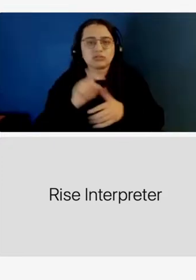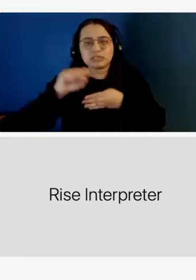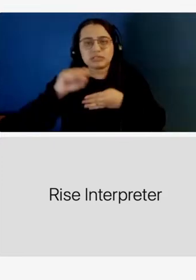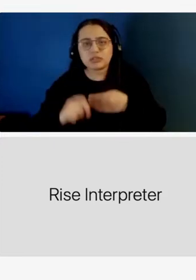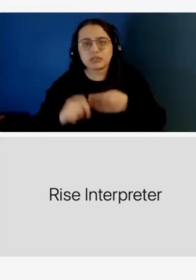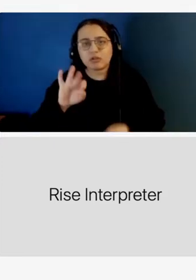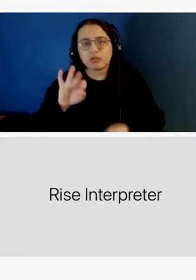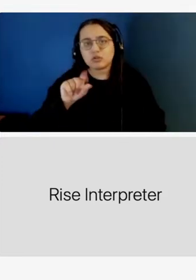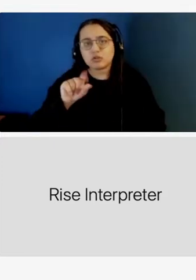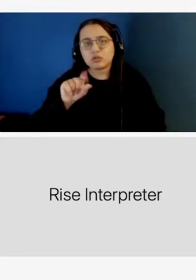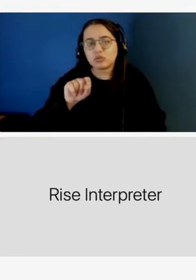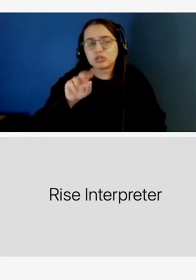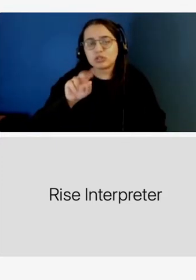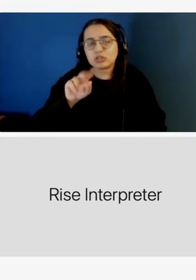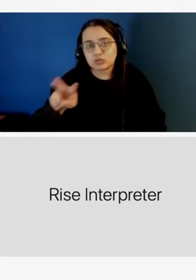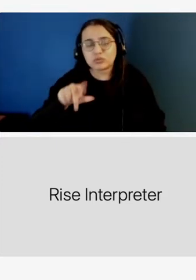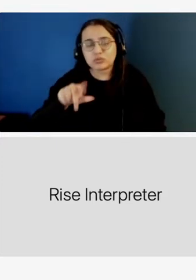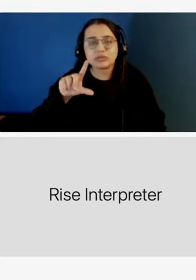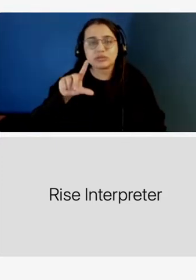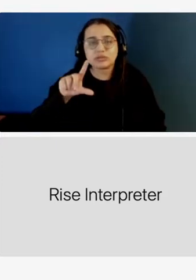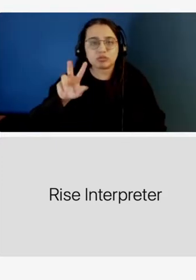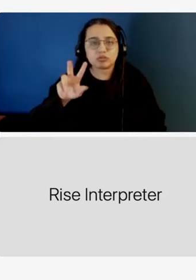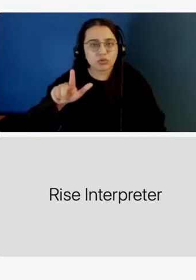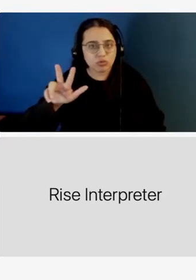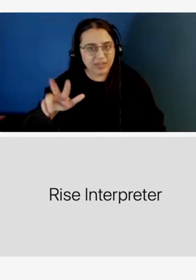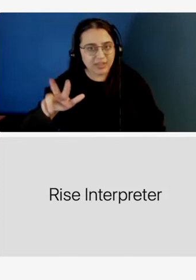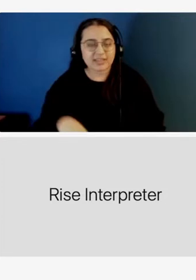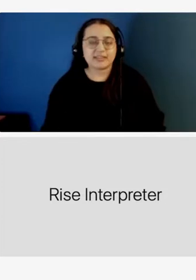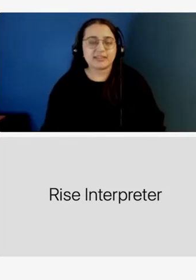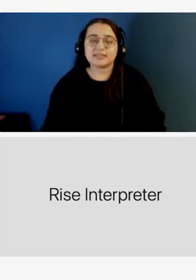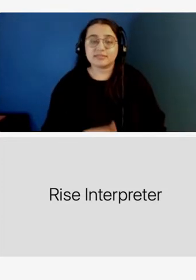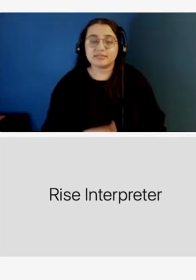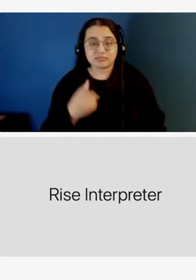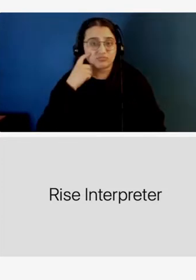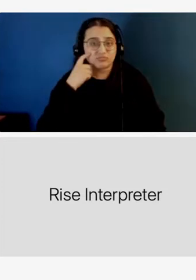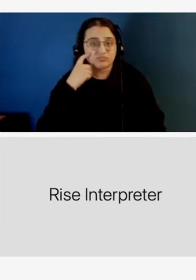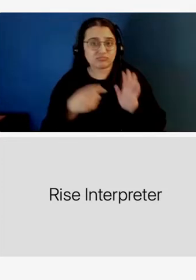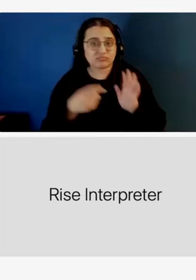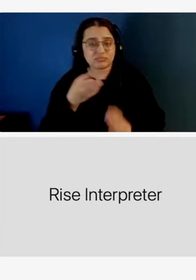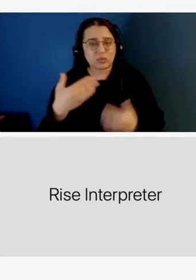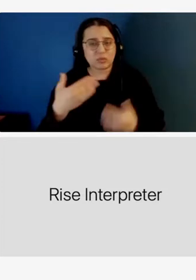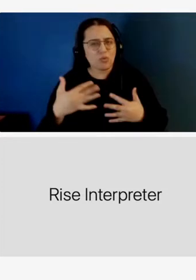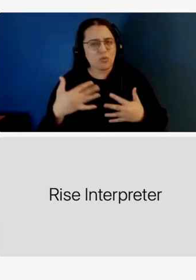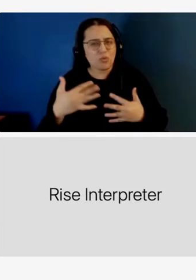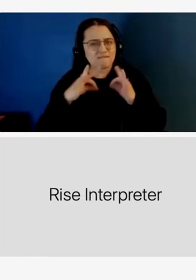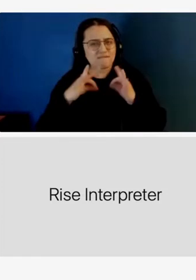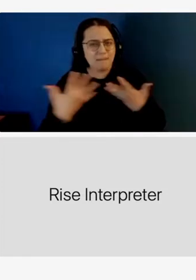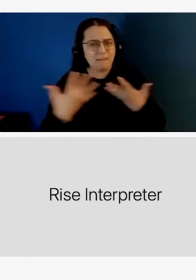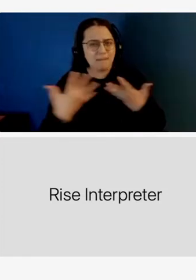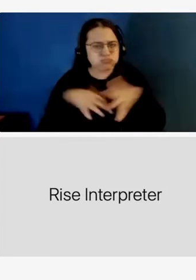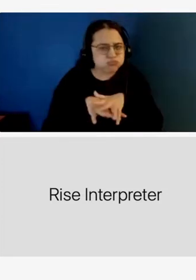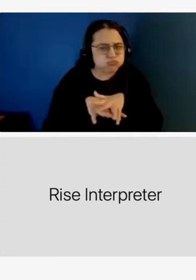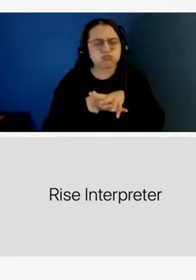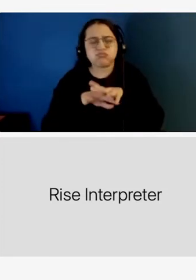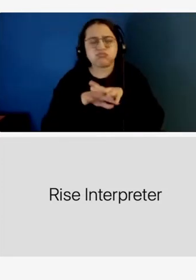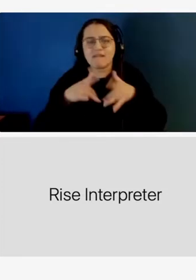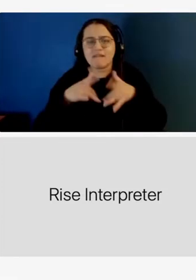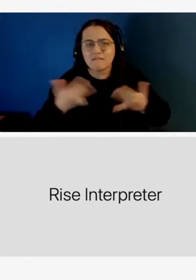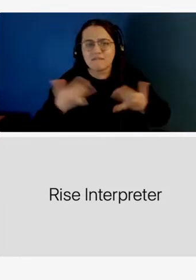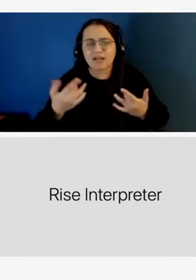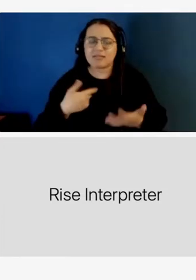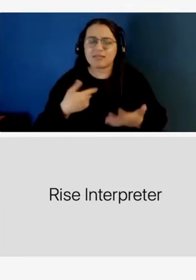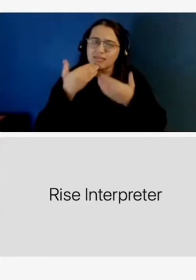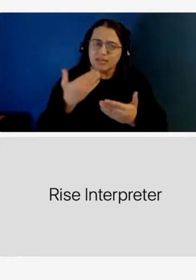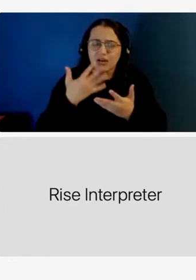22-23. As you can see, again, family-packed event that I, again, thank from the bottom of my heart, AIPAC and our